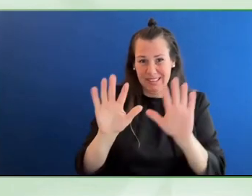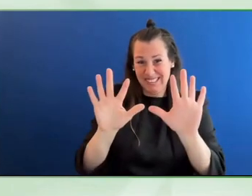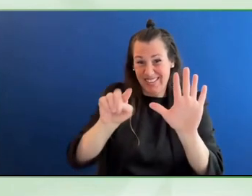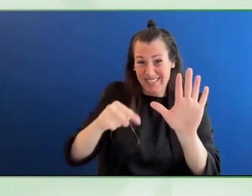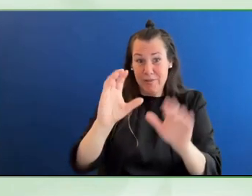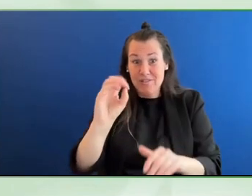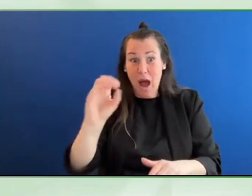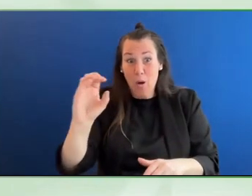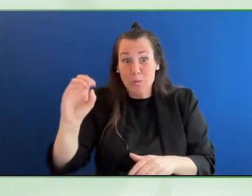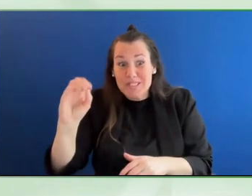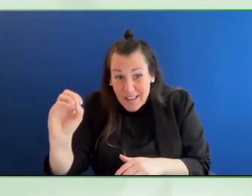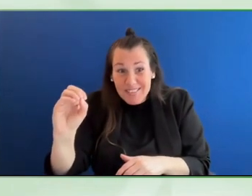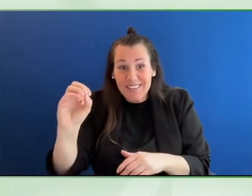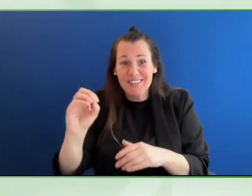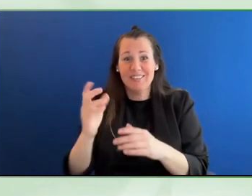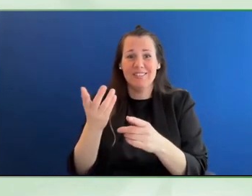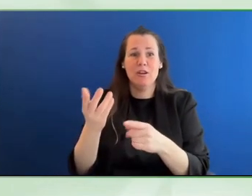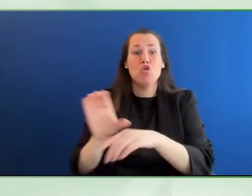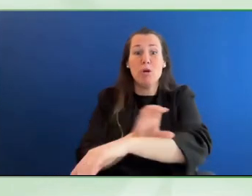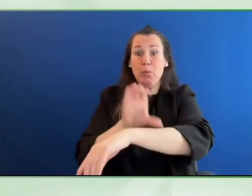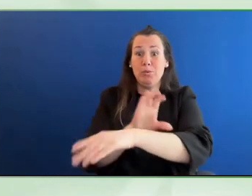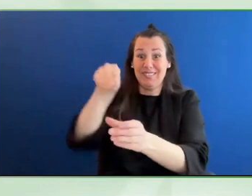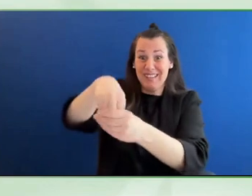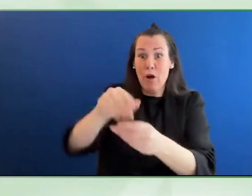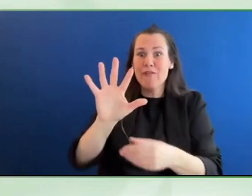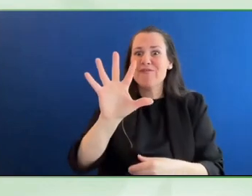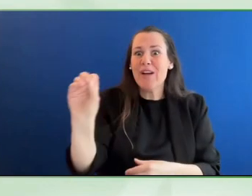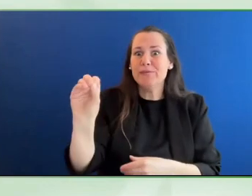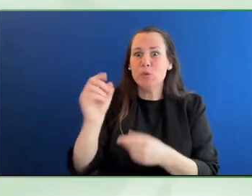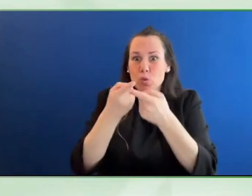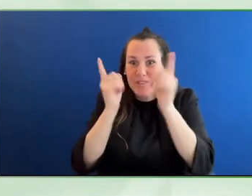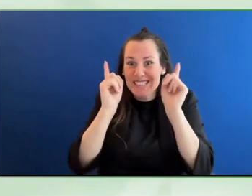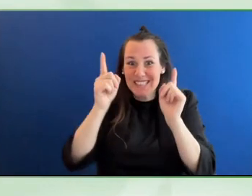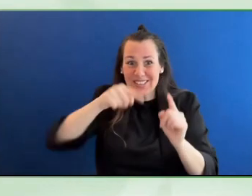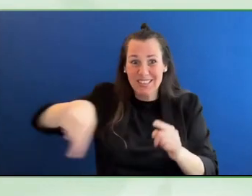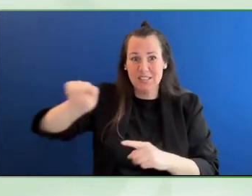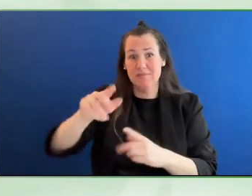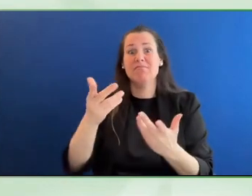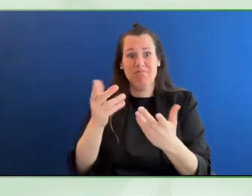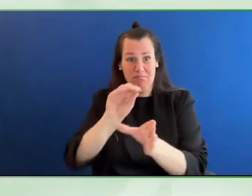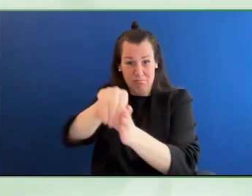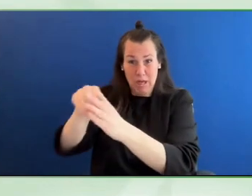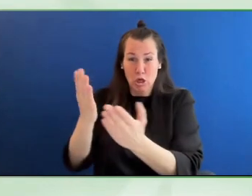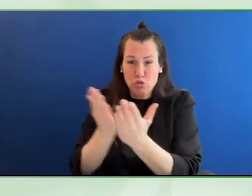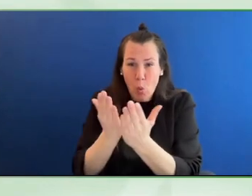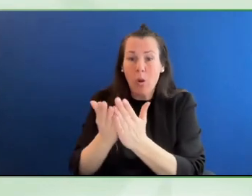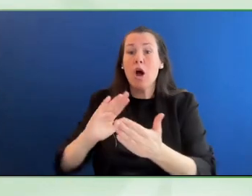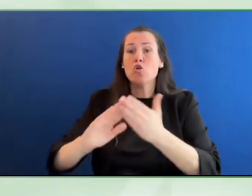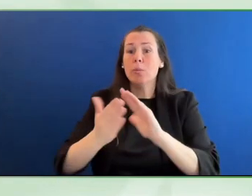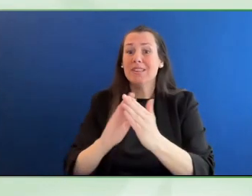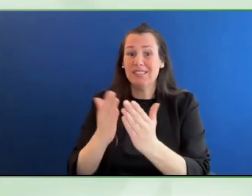computer, every public or shared use computer, a computer like at school where different people use the same computer in the world.